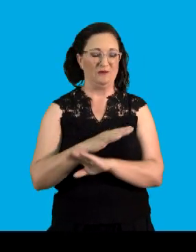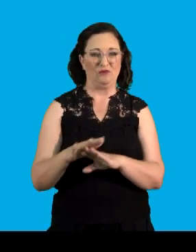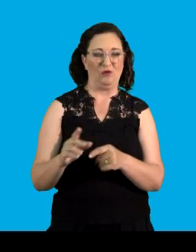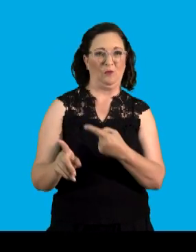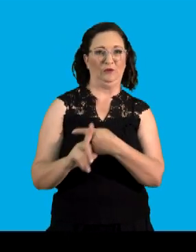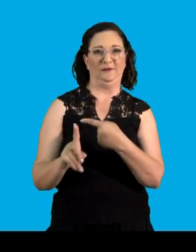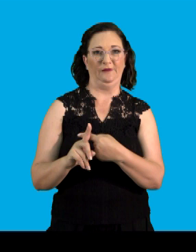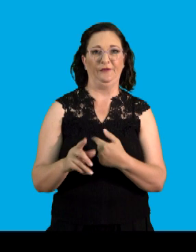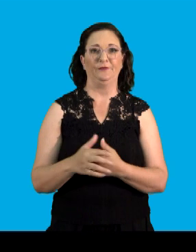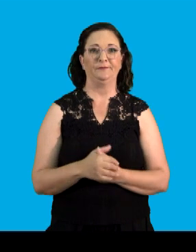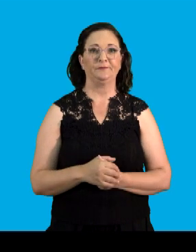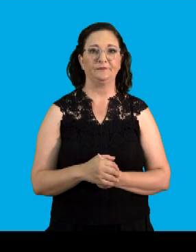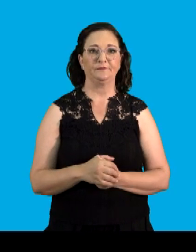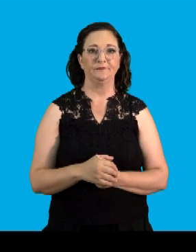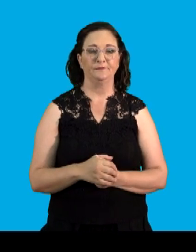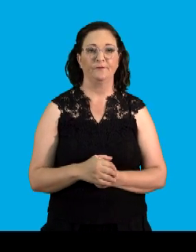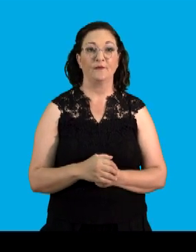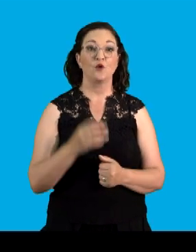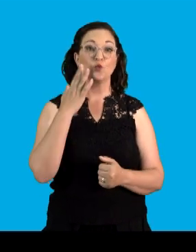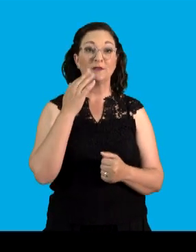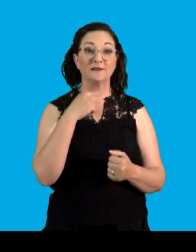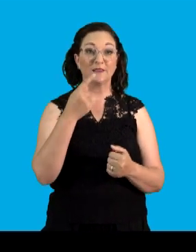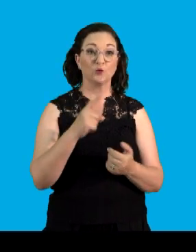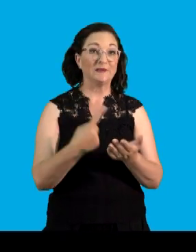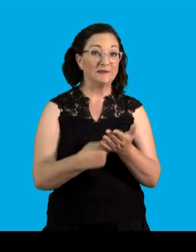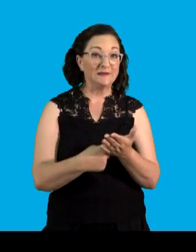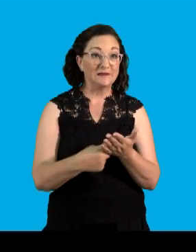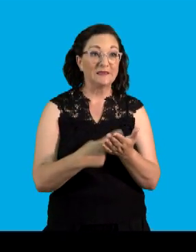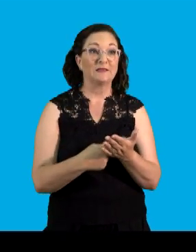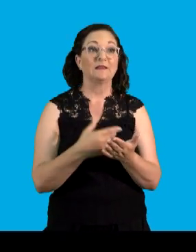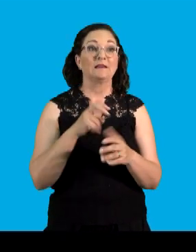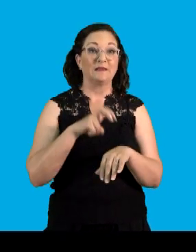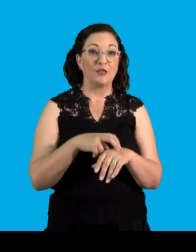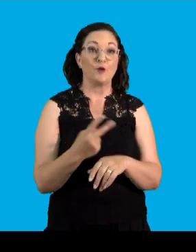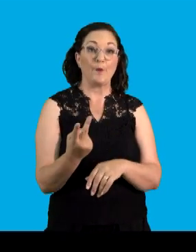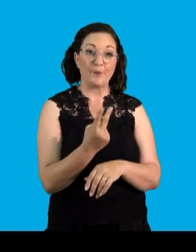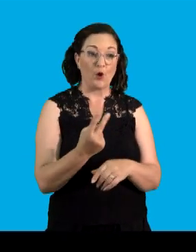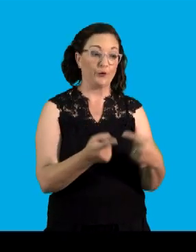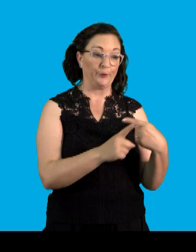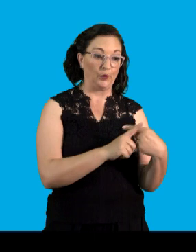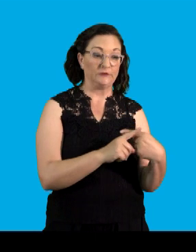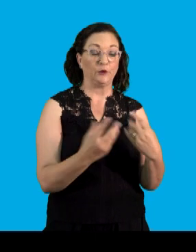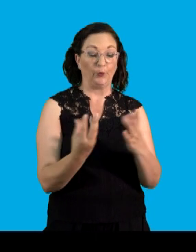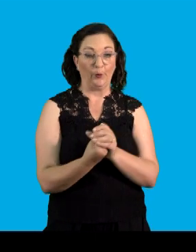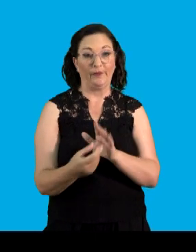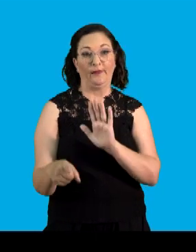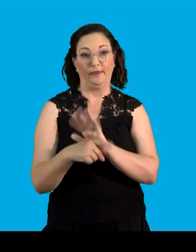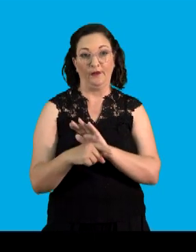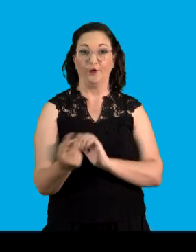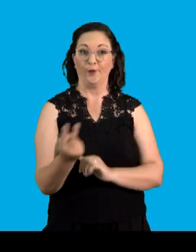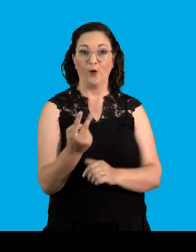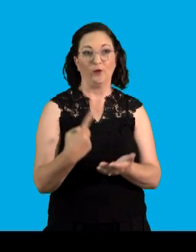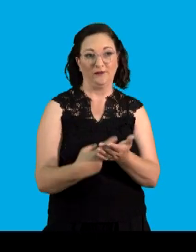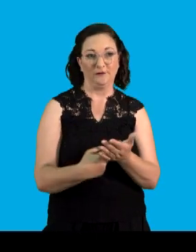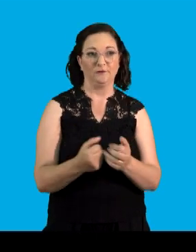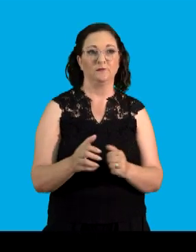disadvantages. So when they say discuss the impact, you're just applying the positives and or the negatives. When they